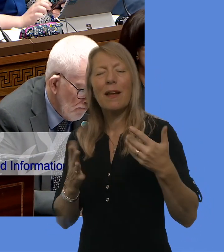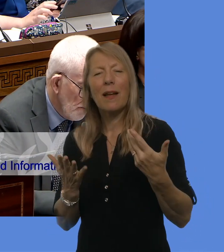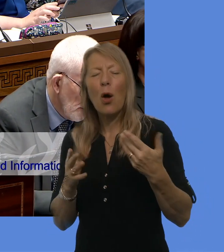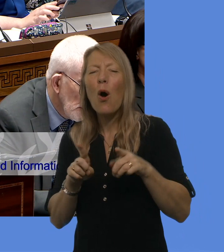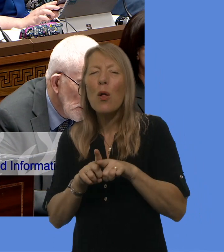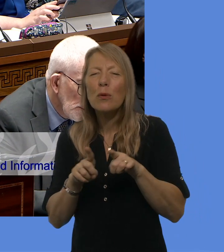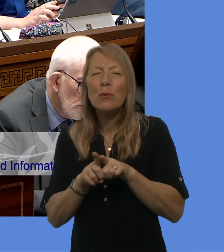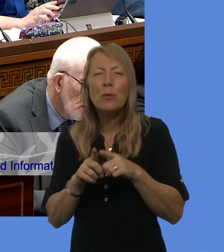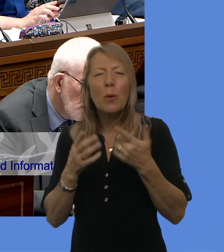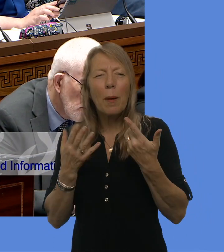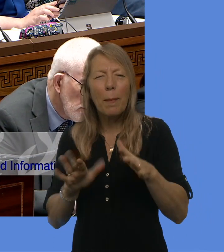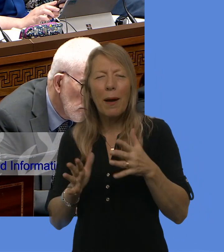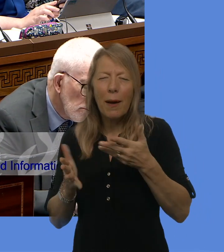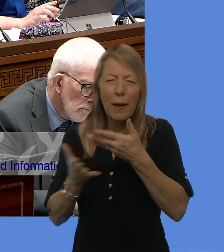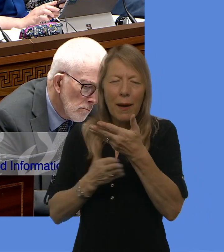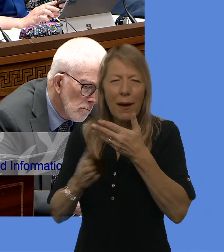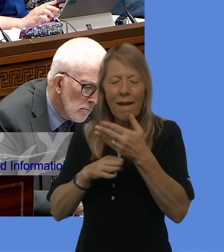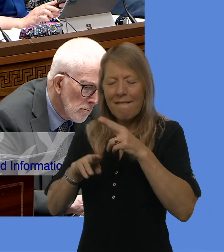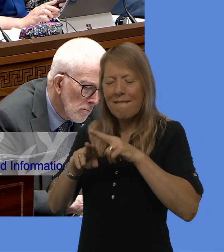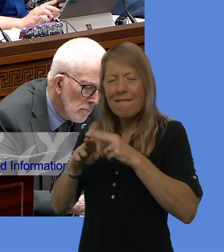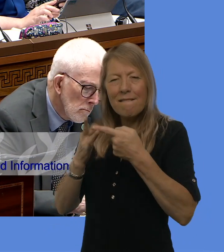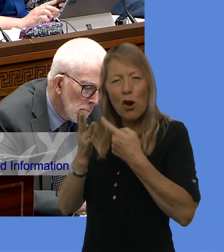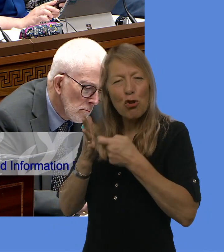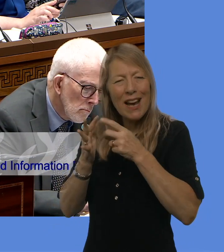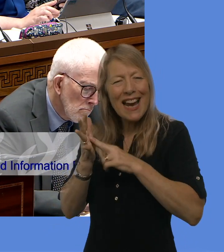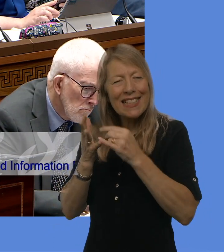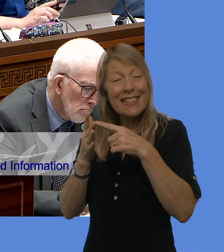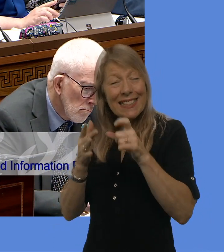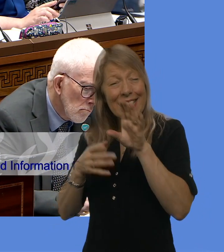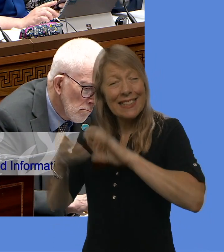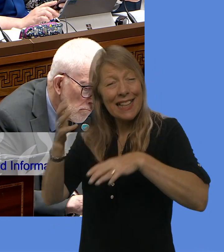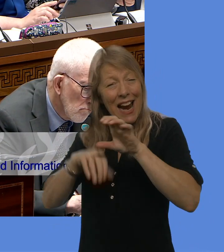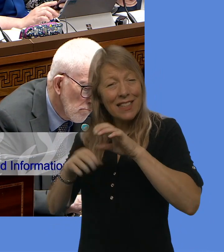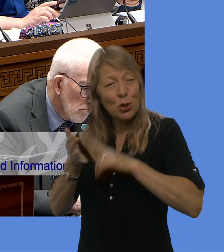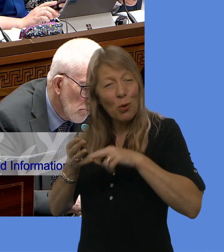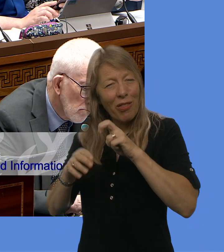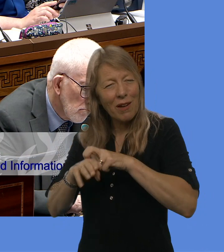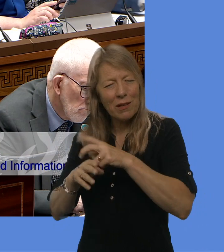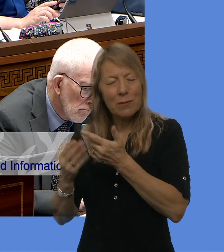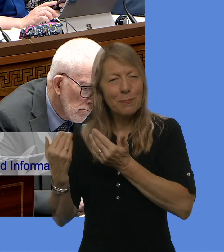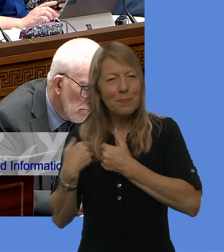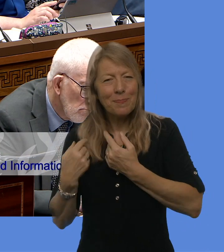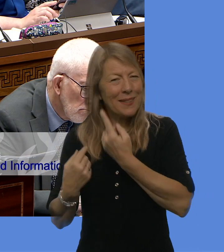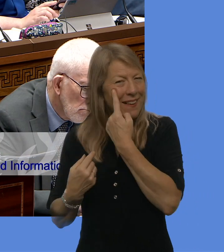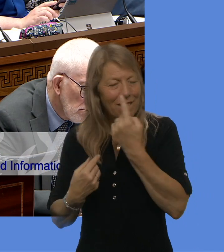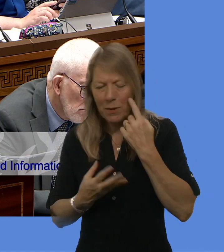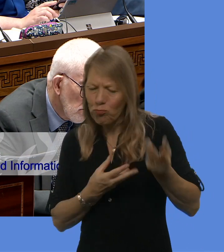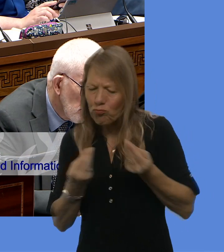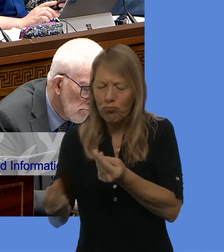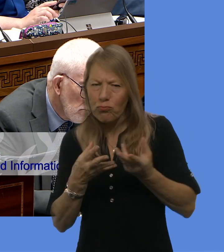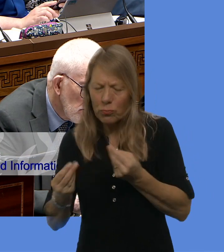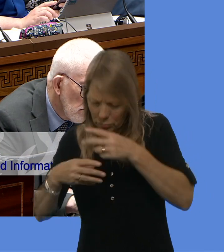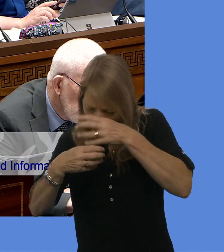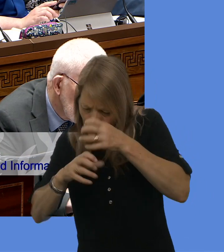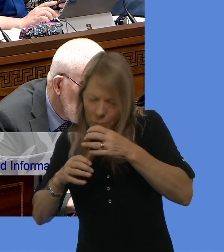preliminary engagement with Forensic Science Northern Ireland and with the Legacy Inquest units within the Northern Ireland Courts and Tribunal Service. My